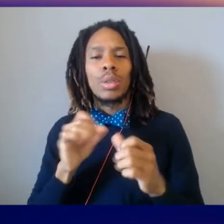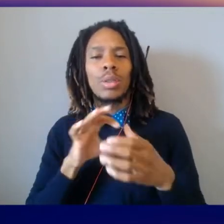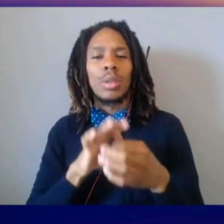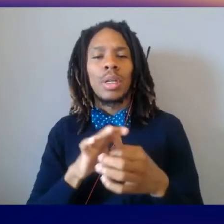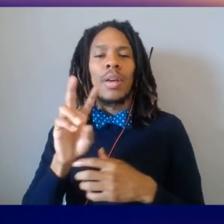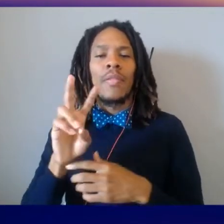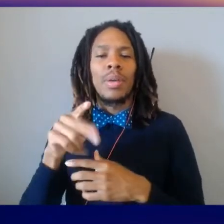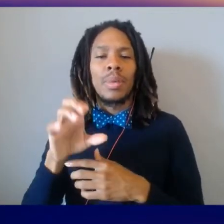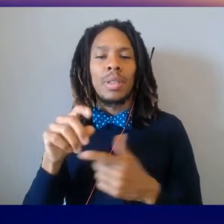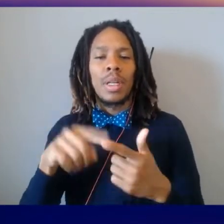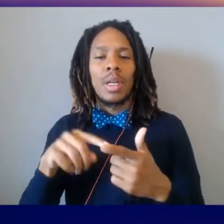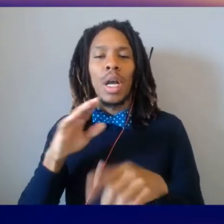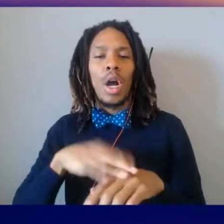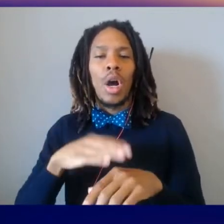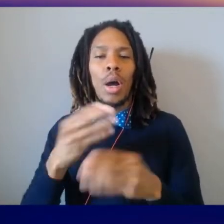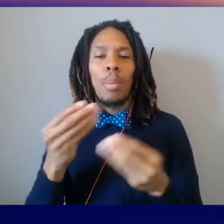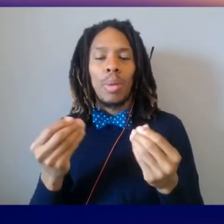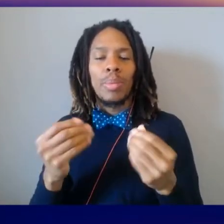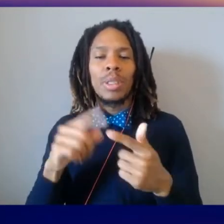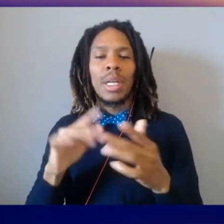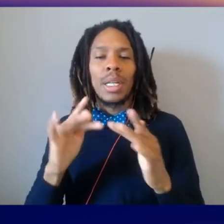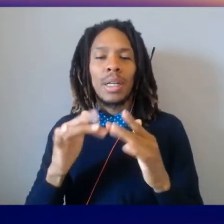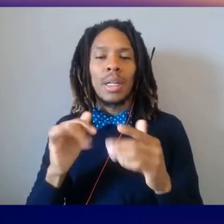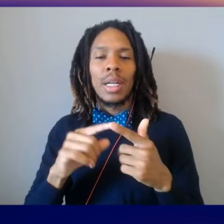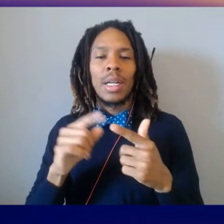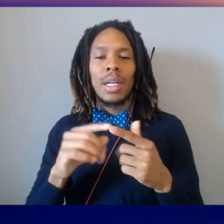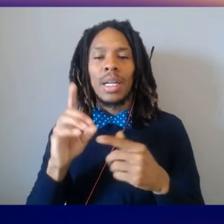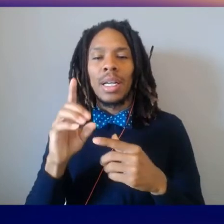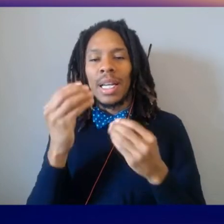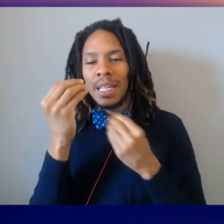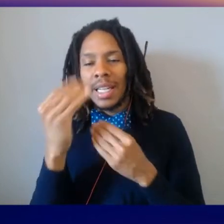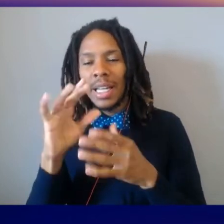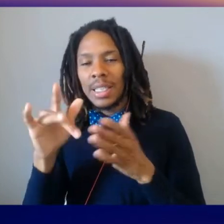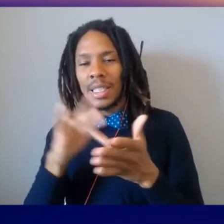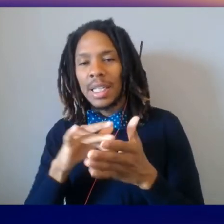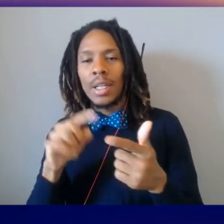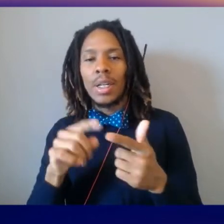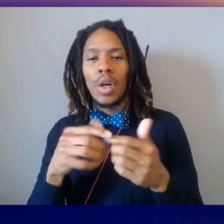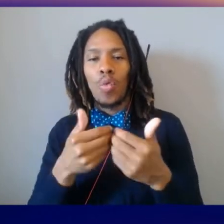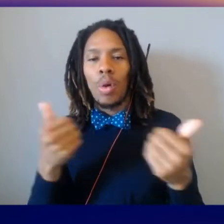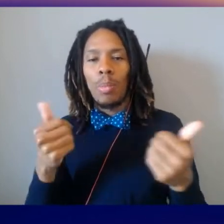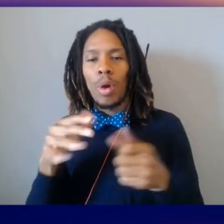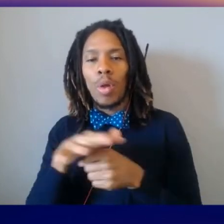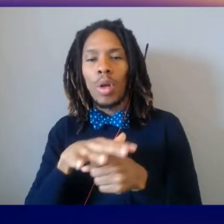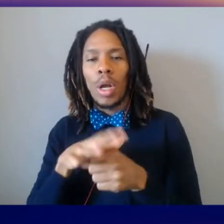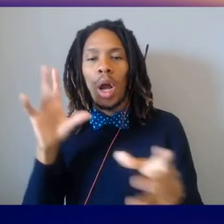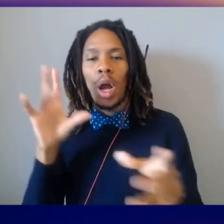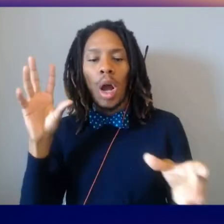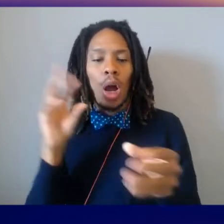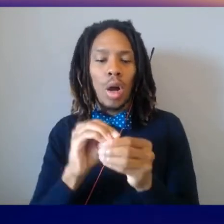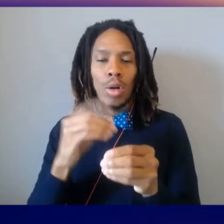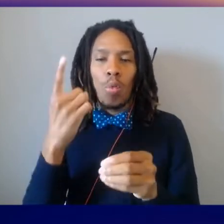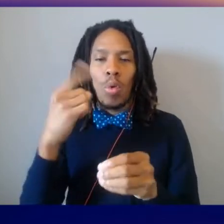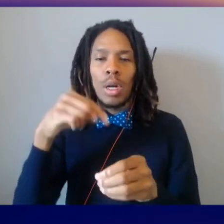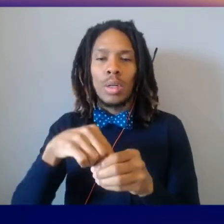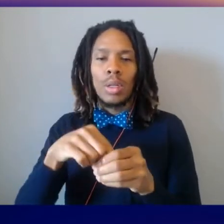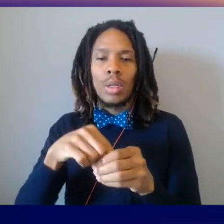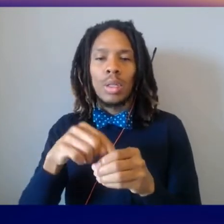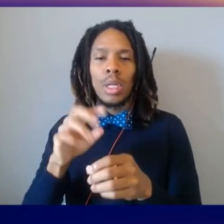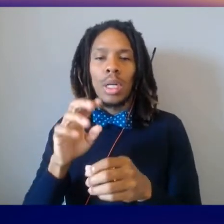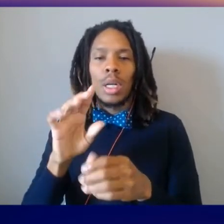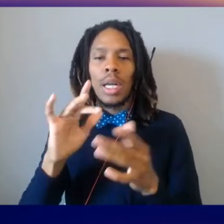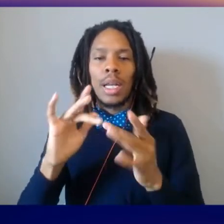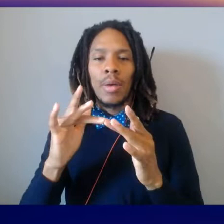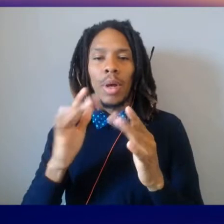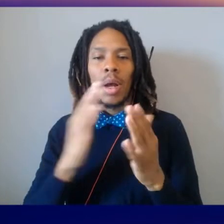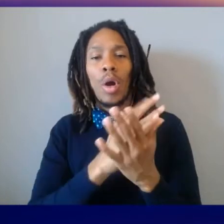your on-premises networks, like your data centers, remote locations, all together in one unified network, and across AWS